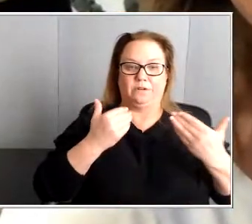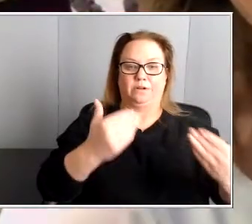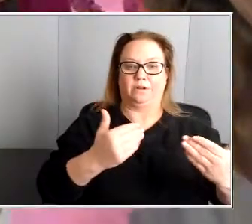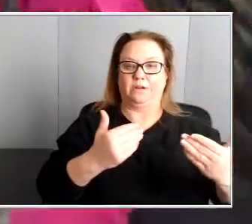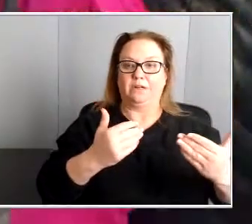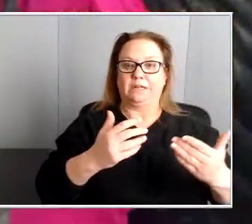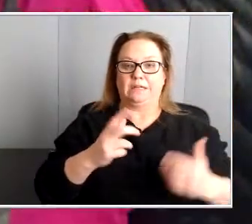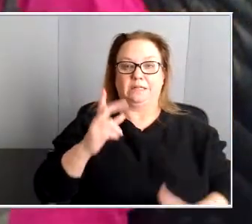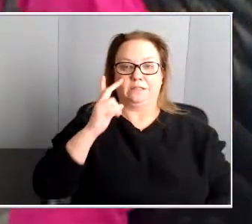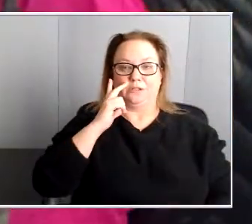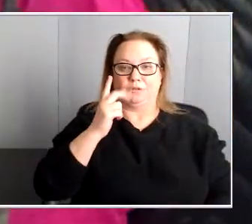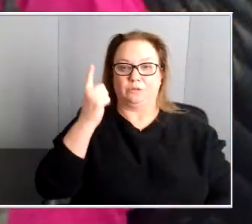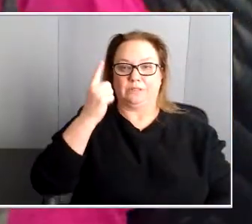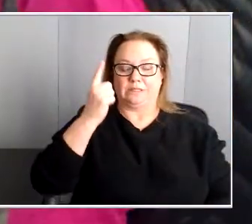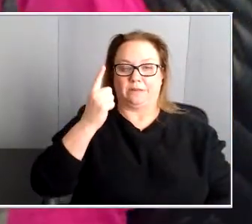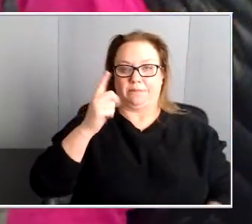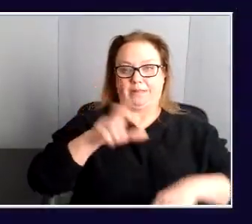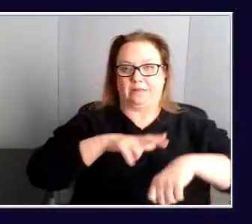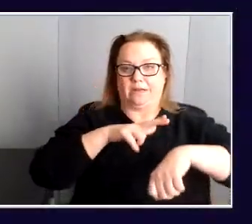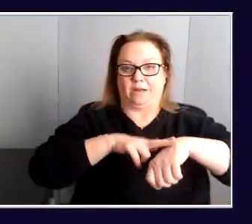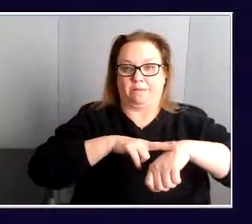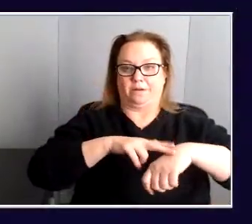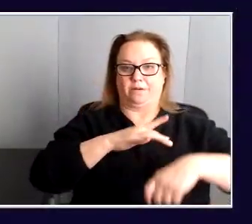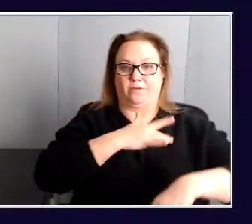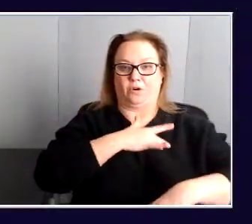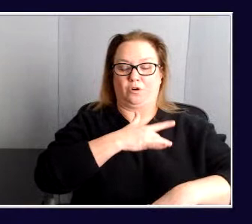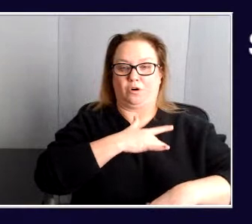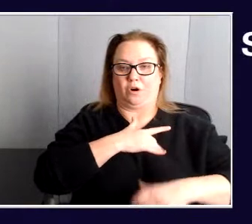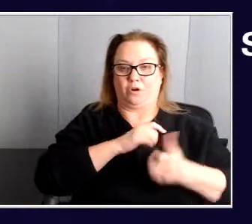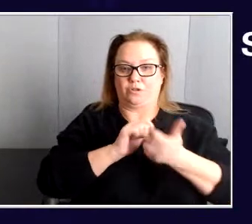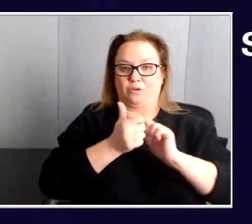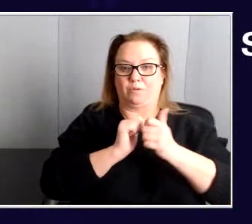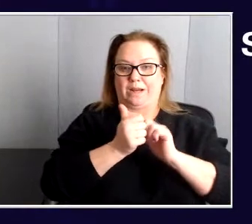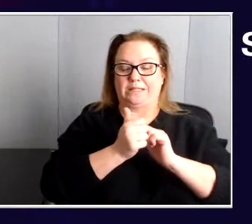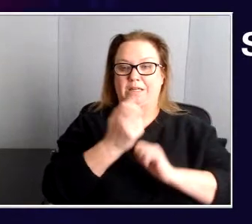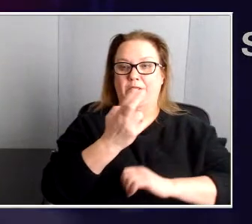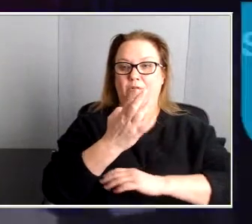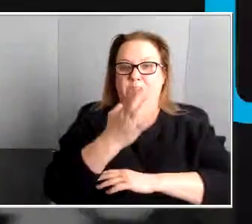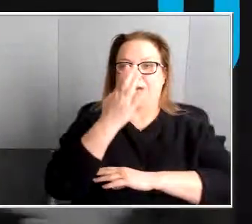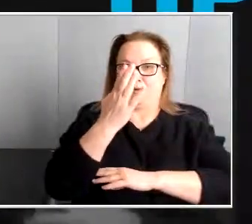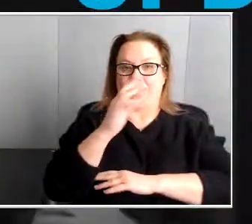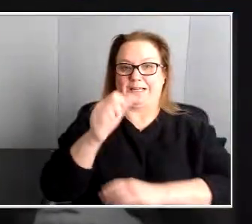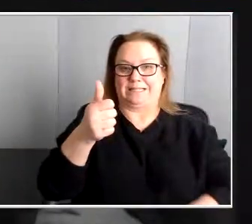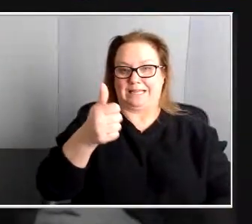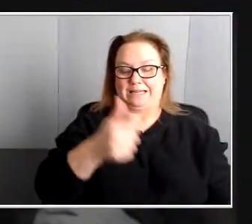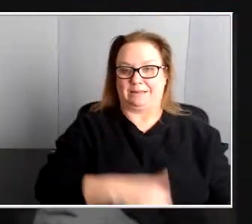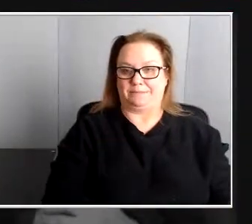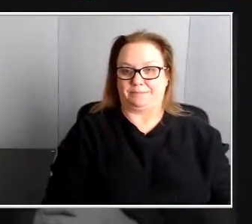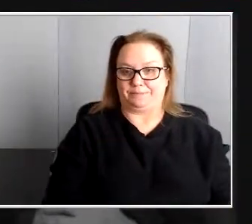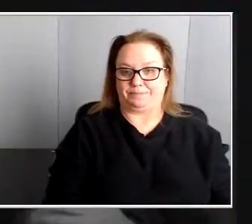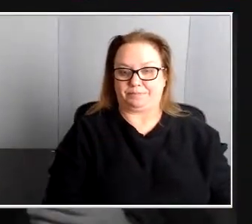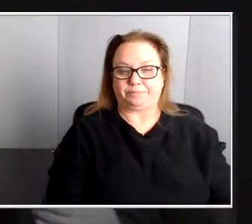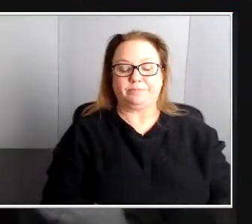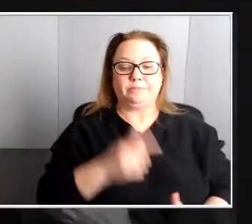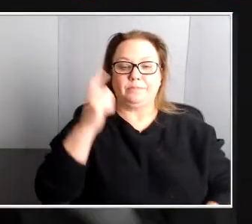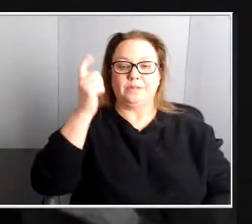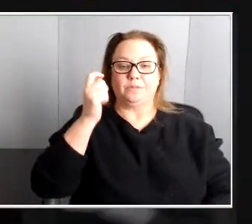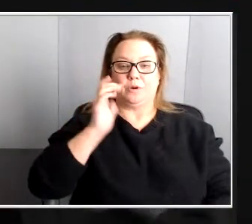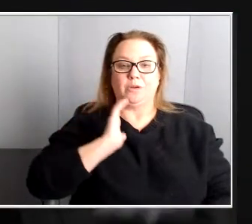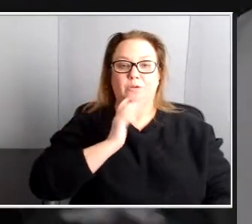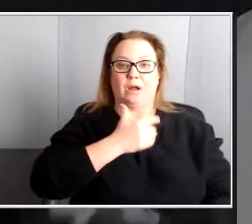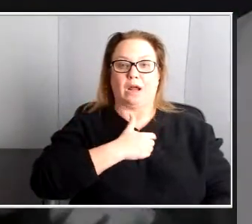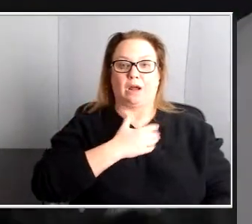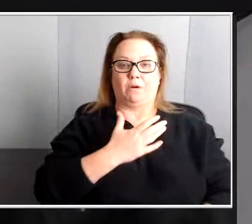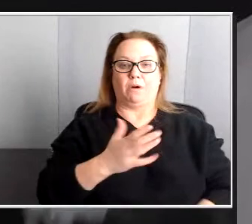was doing something fairly common to cause her heart to race. Thursday morning at 10 a.m. Subscribe to our Morning Medical